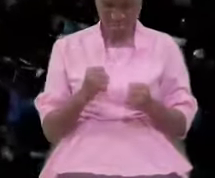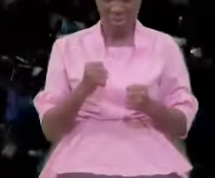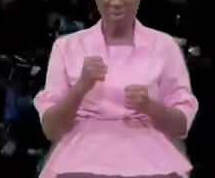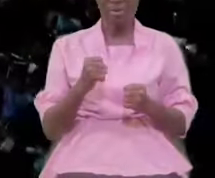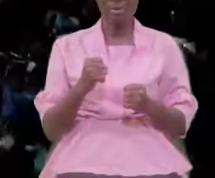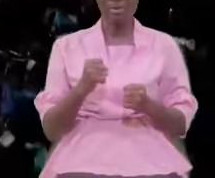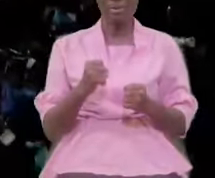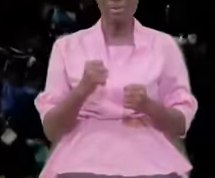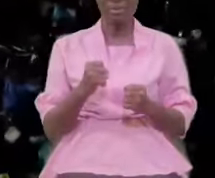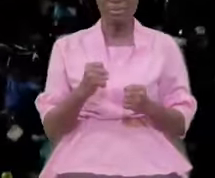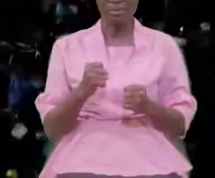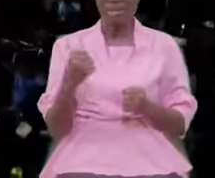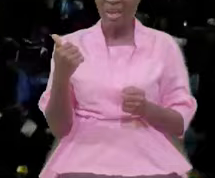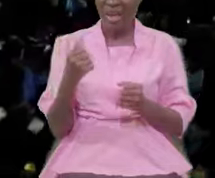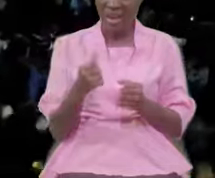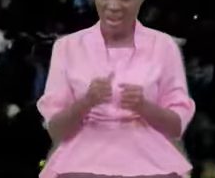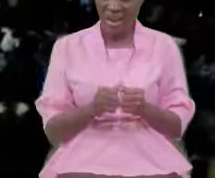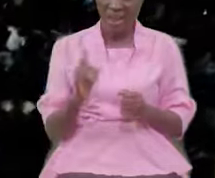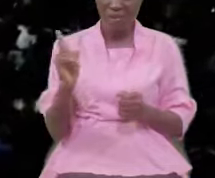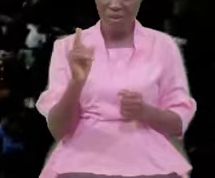problem to the